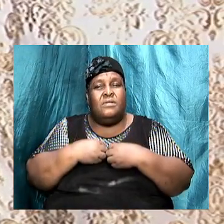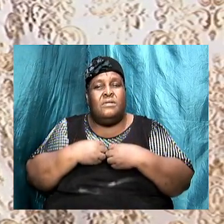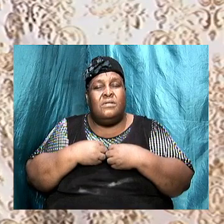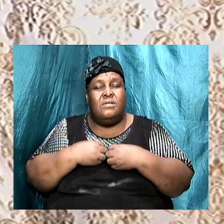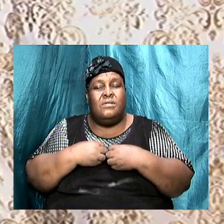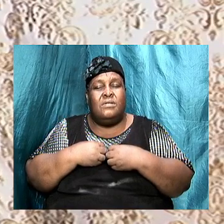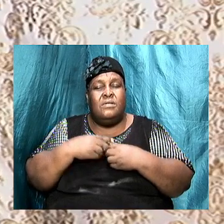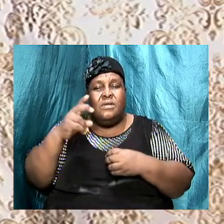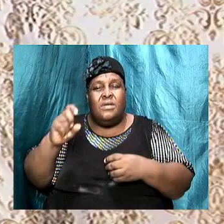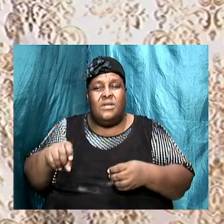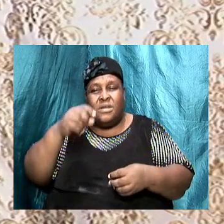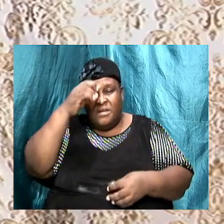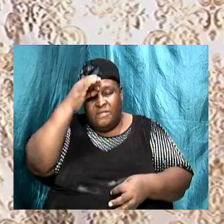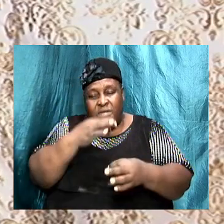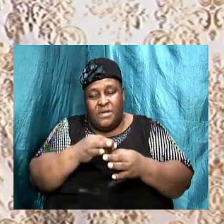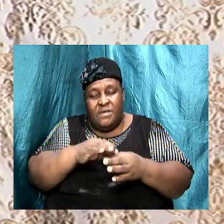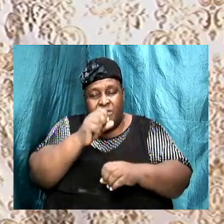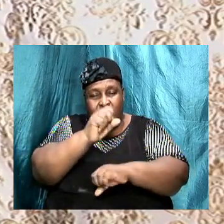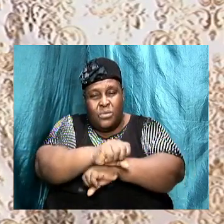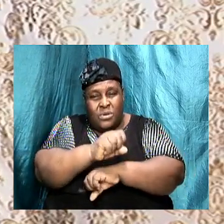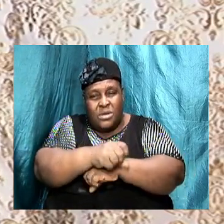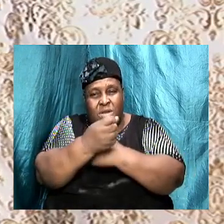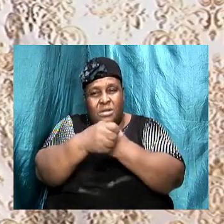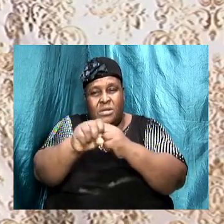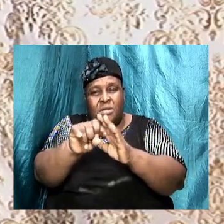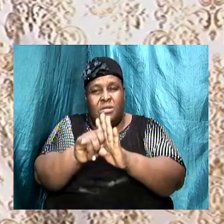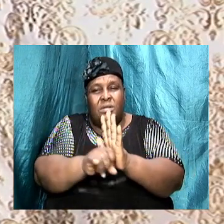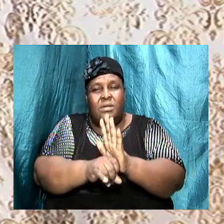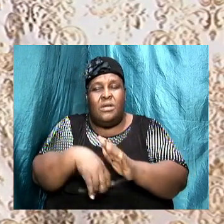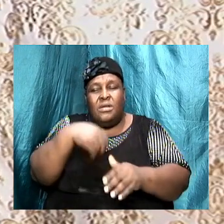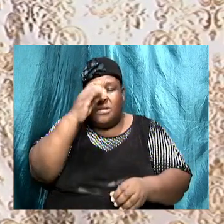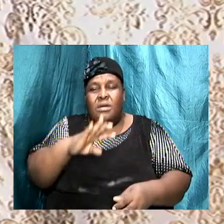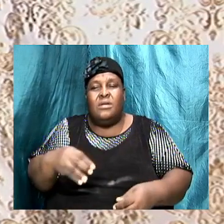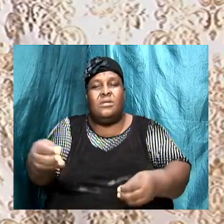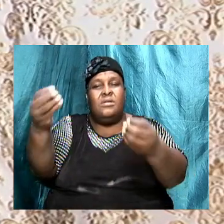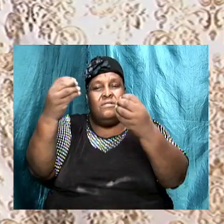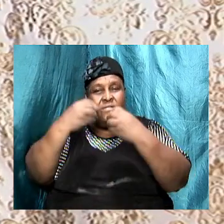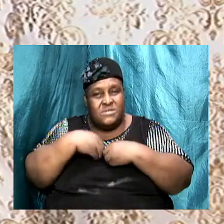the working of salvation, and he gave it to us.